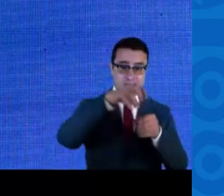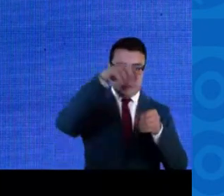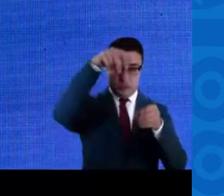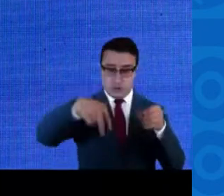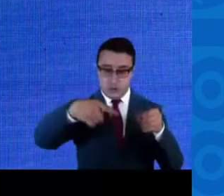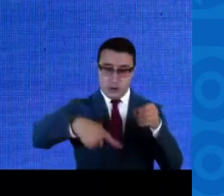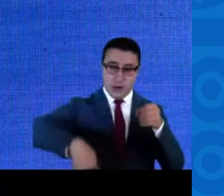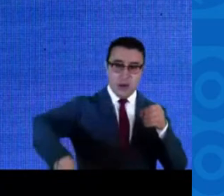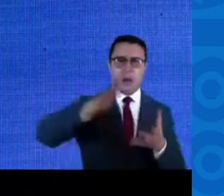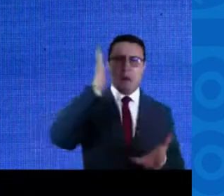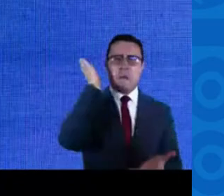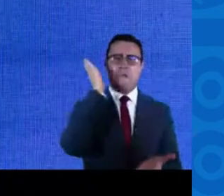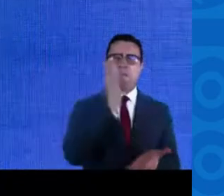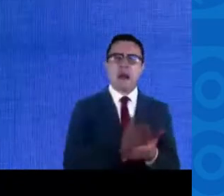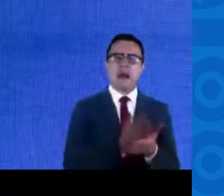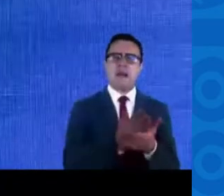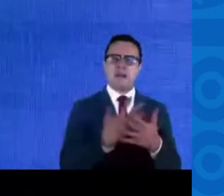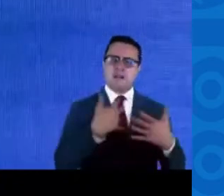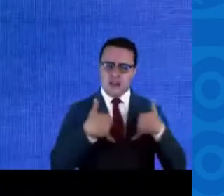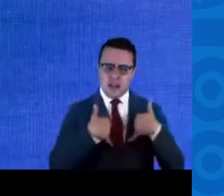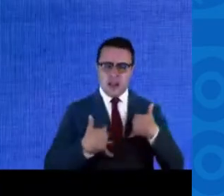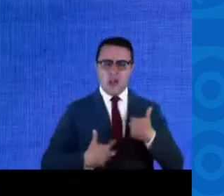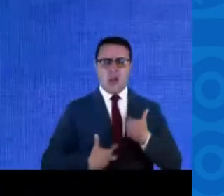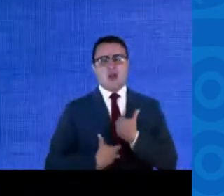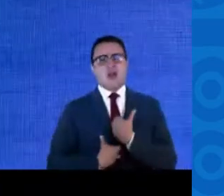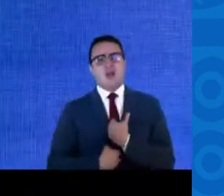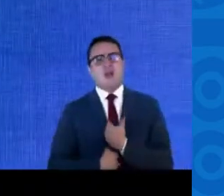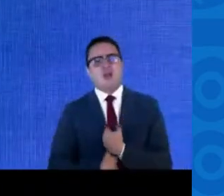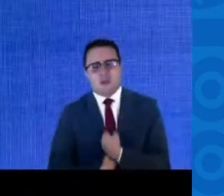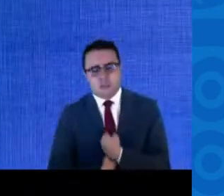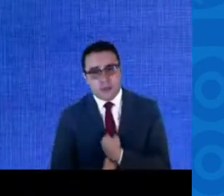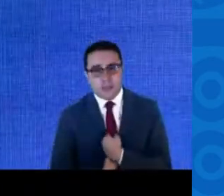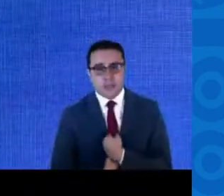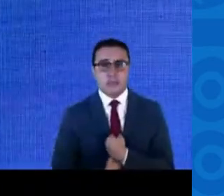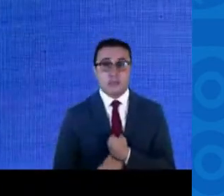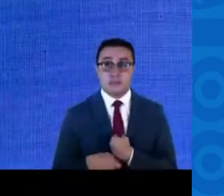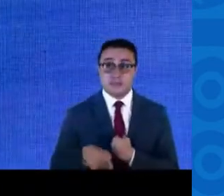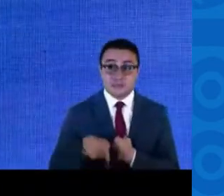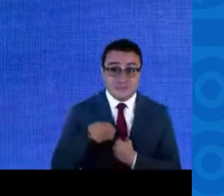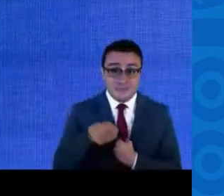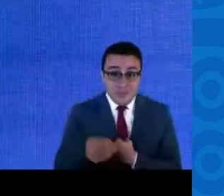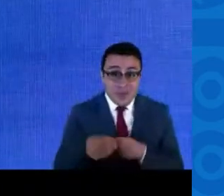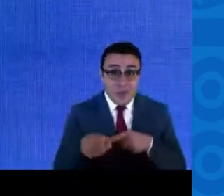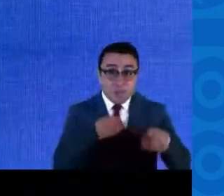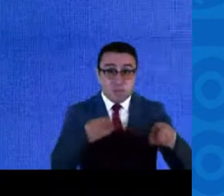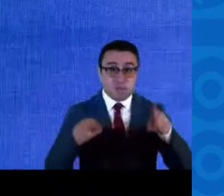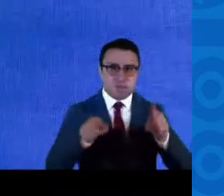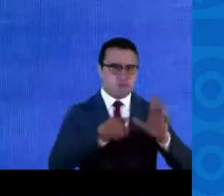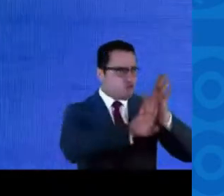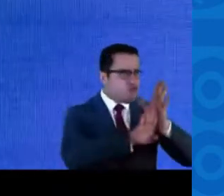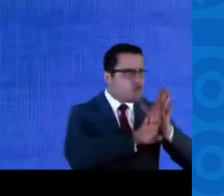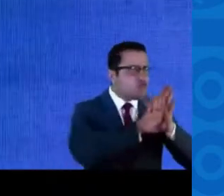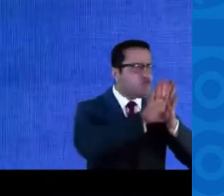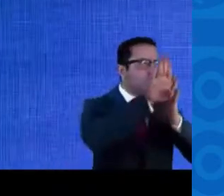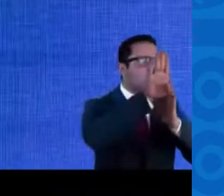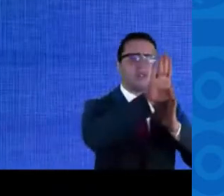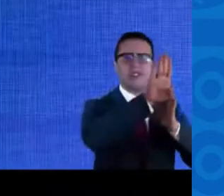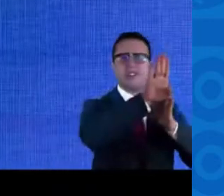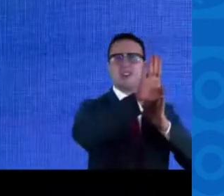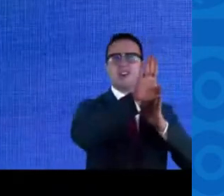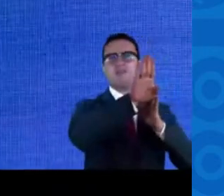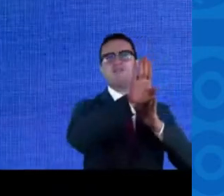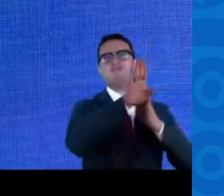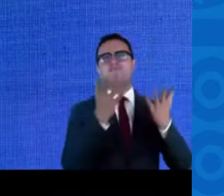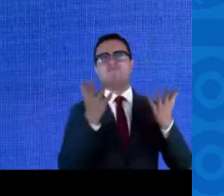considered citizens who were victims of hunger. And this has caused a tremendous